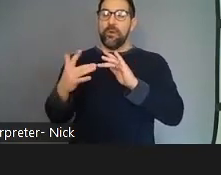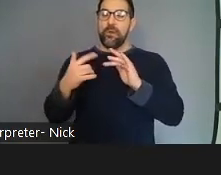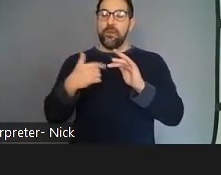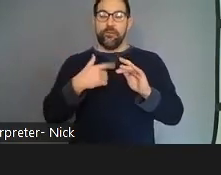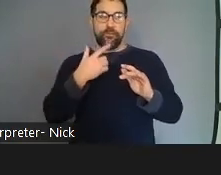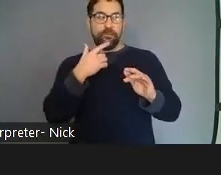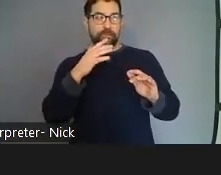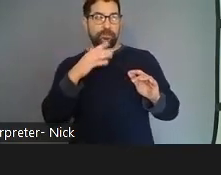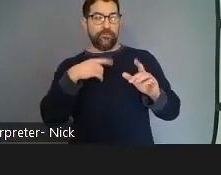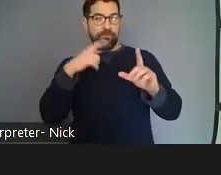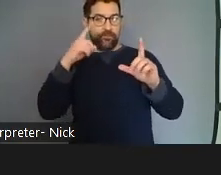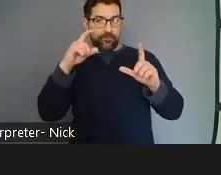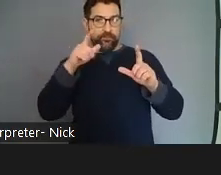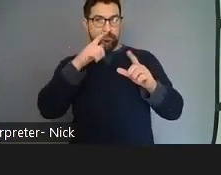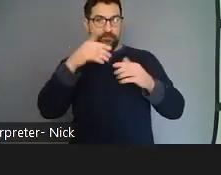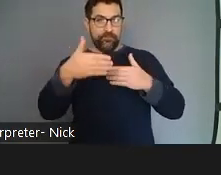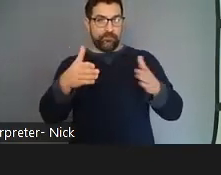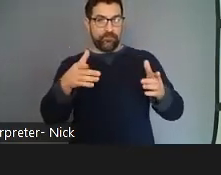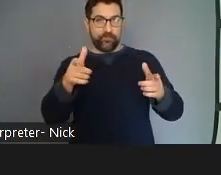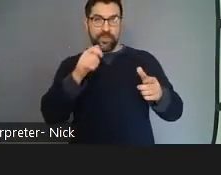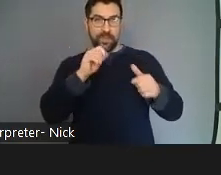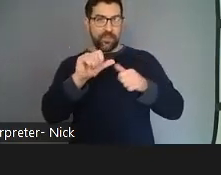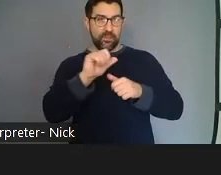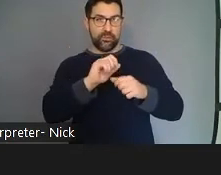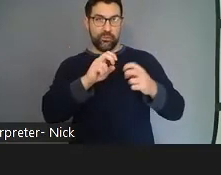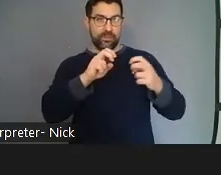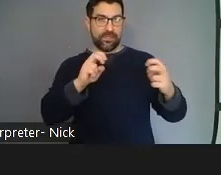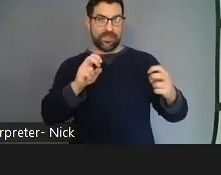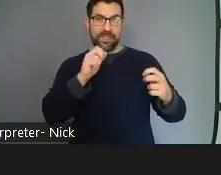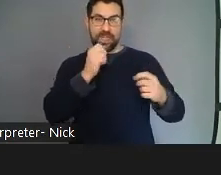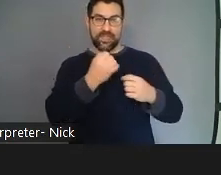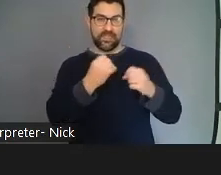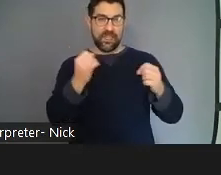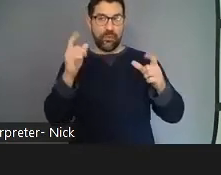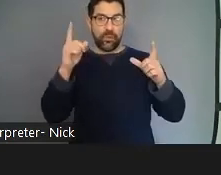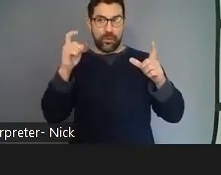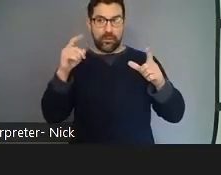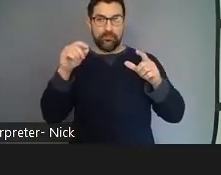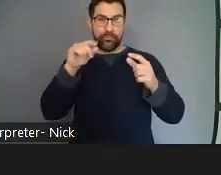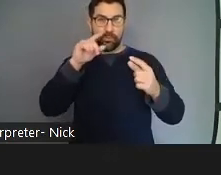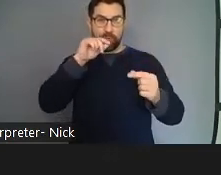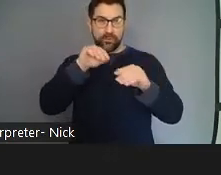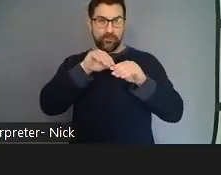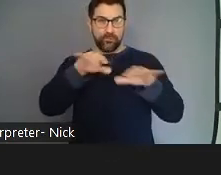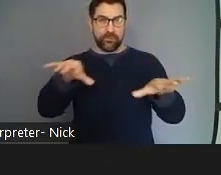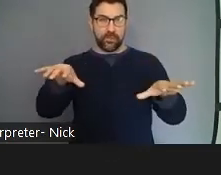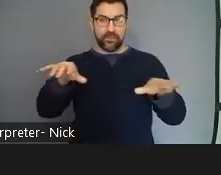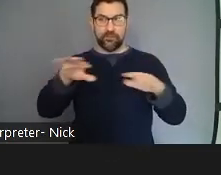a picture of our lunchroom and I was like, this is not socially distanced. This is not safe. So I took a picture of our lunchroom and I tweeted it. It blew